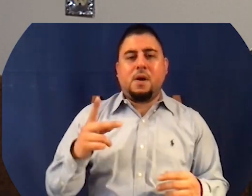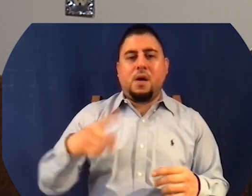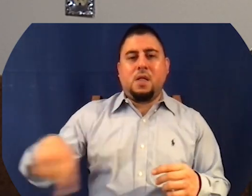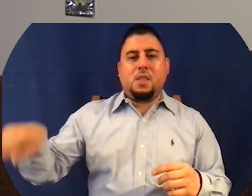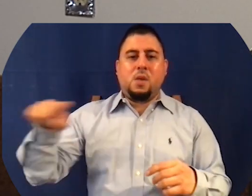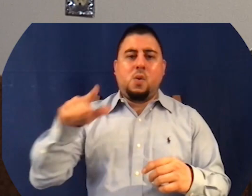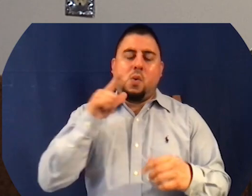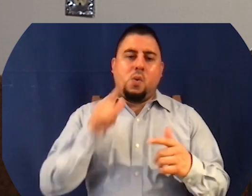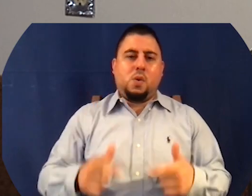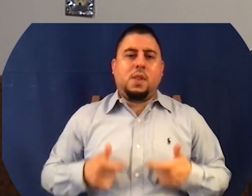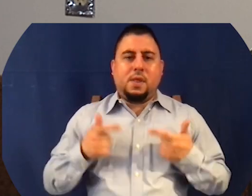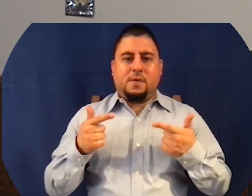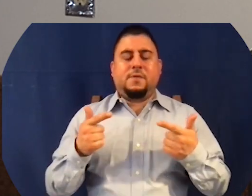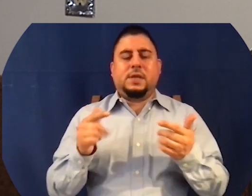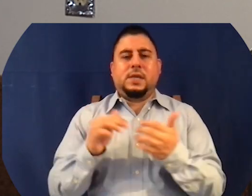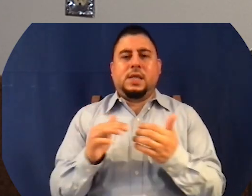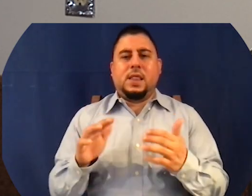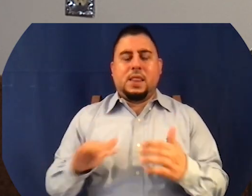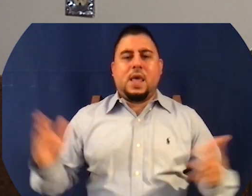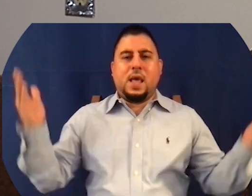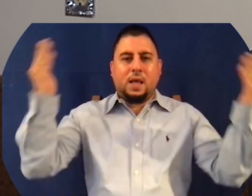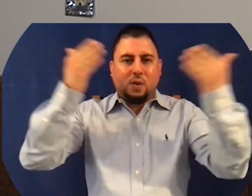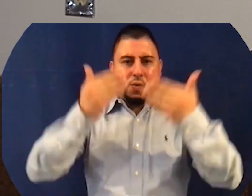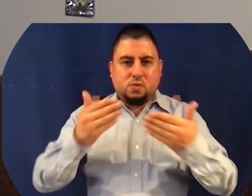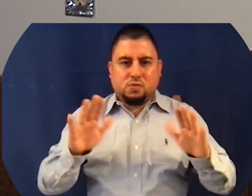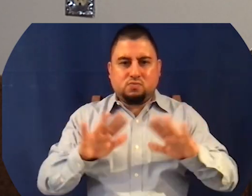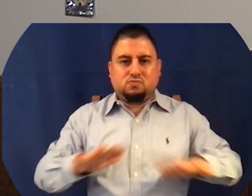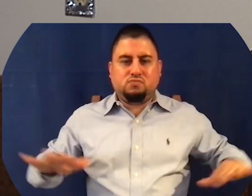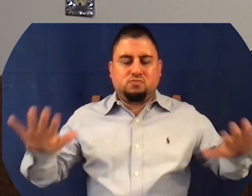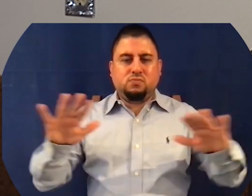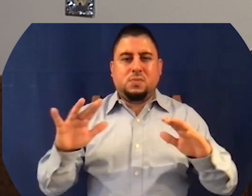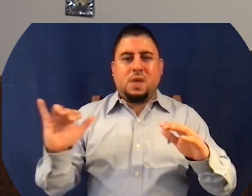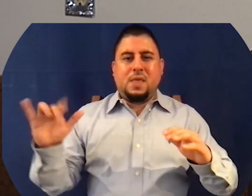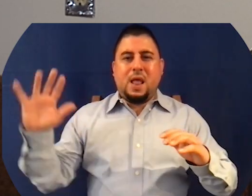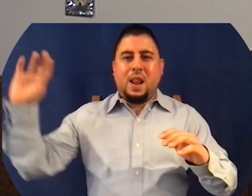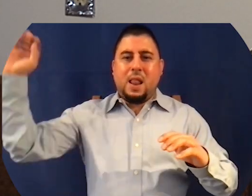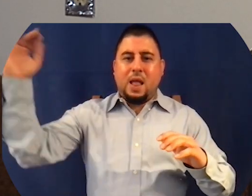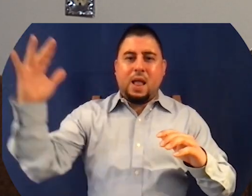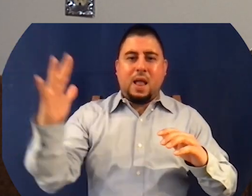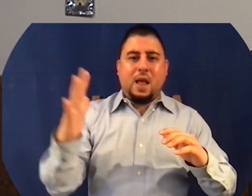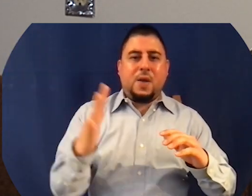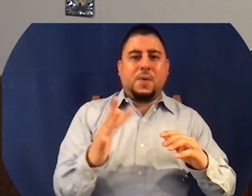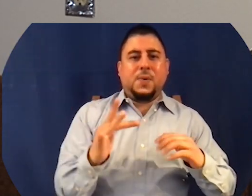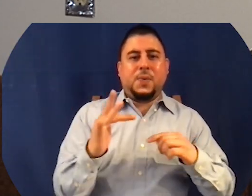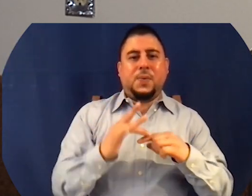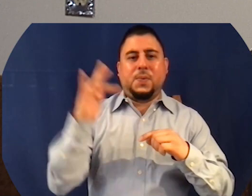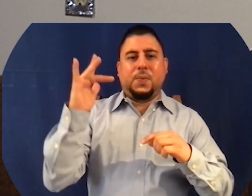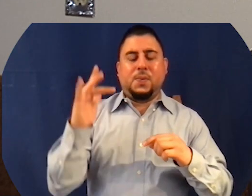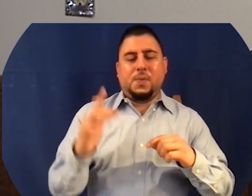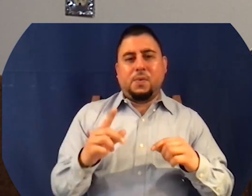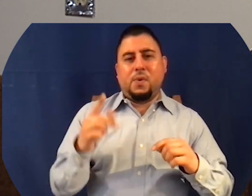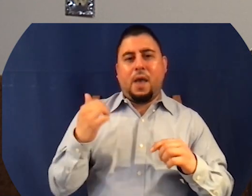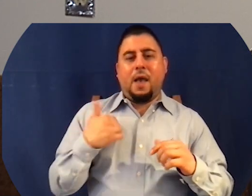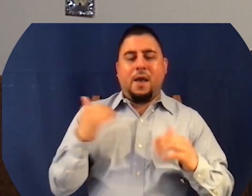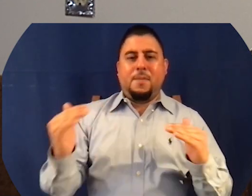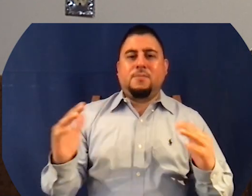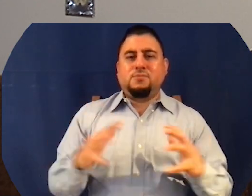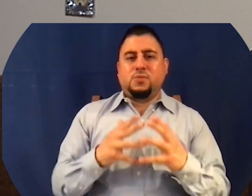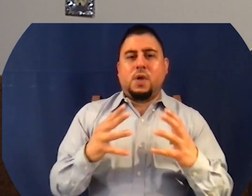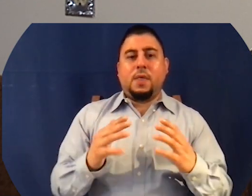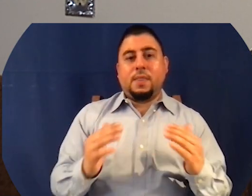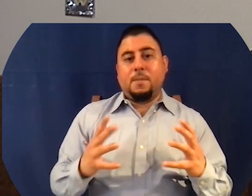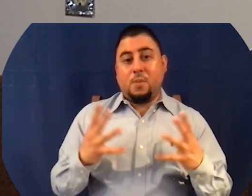Upon those who dwelt in the land of gloom, a light has shone. You have brought them